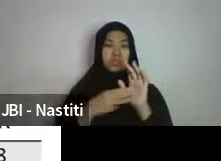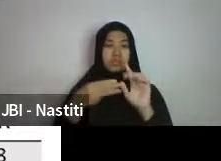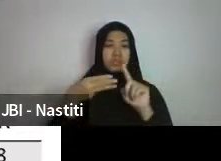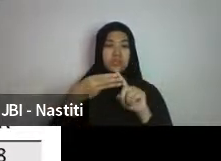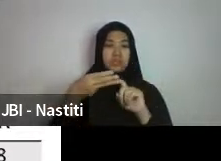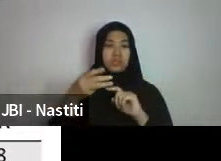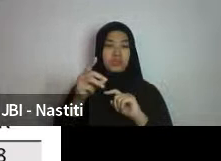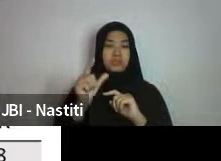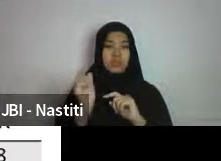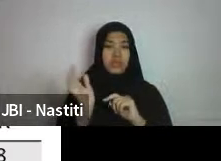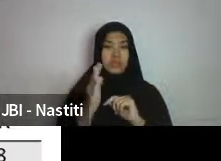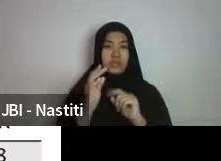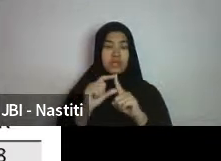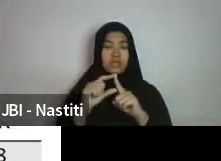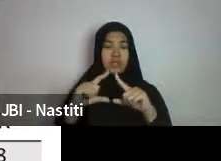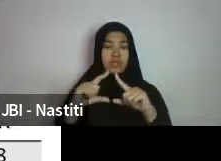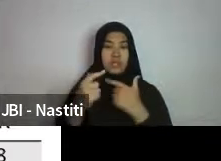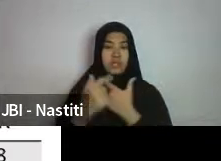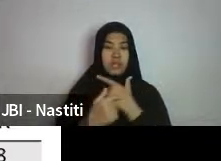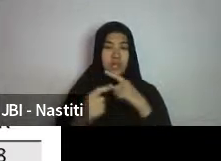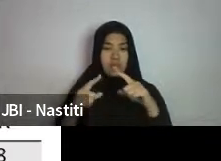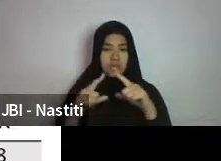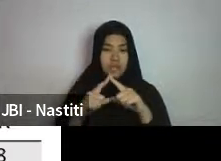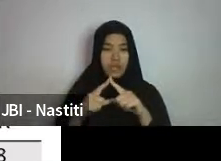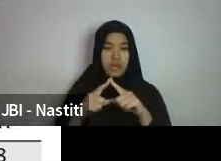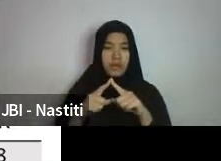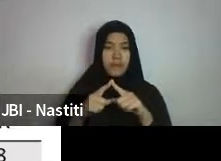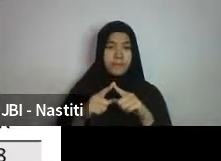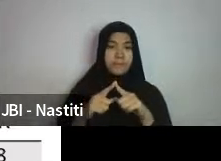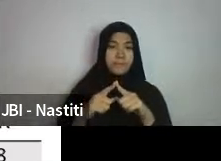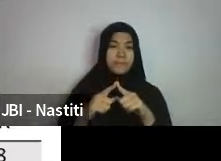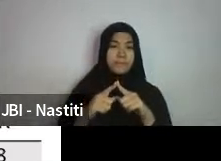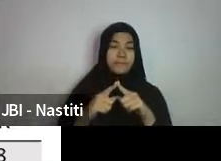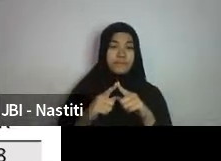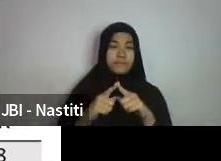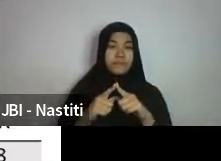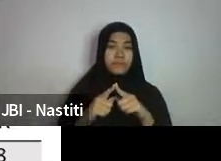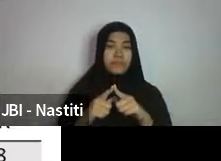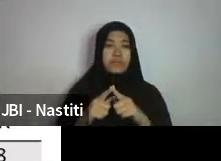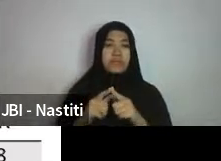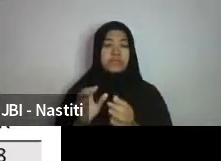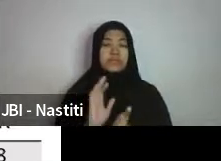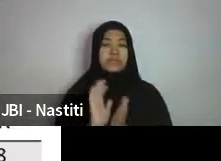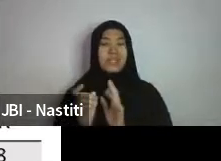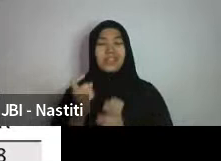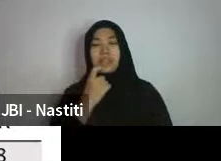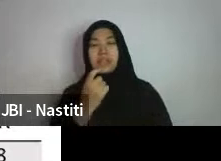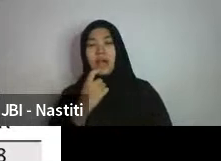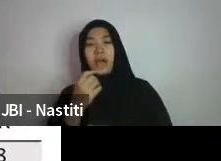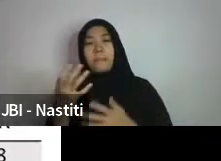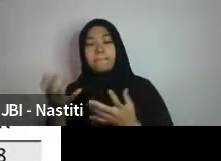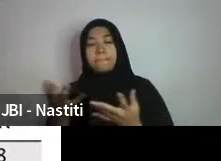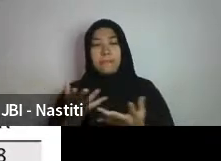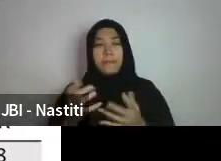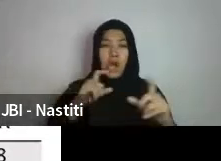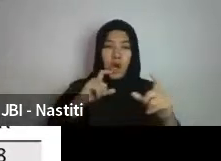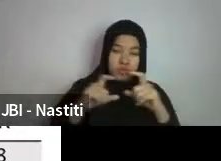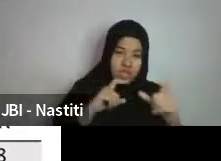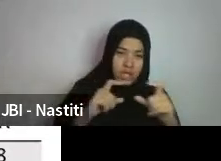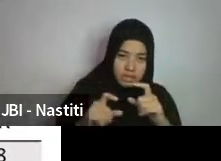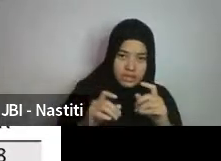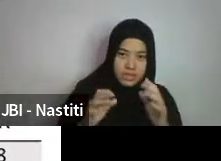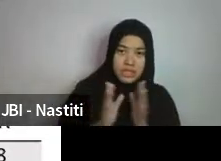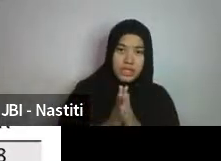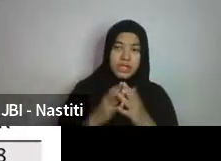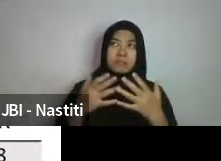patients understanding each other. And this third bullet point, which I think is also related to communication, particularly